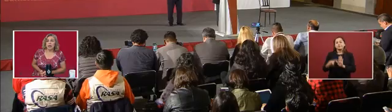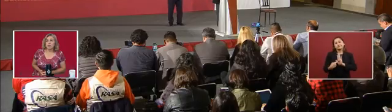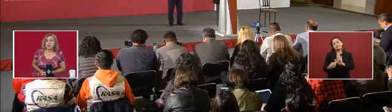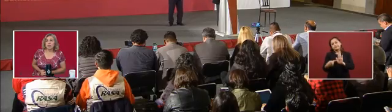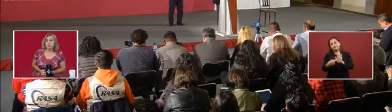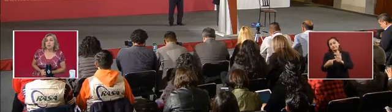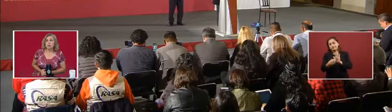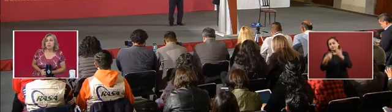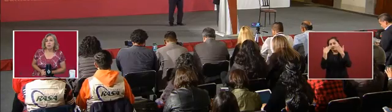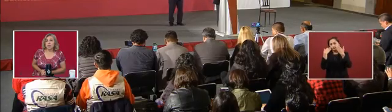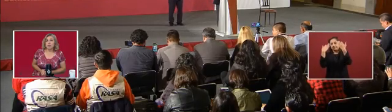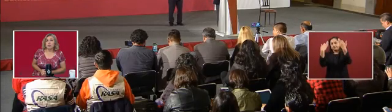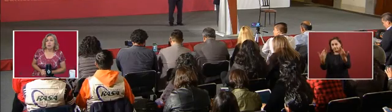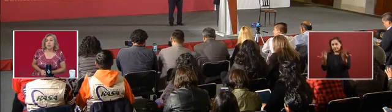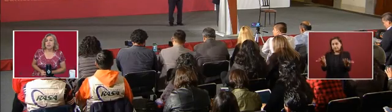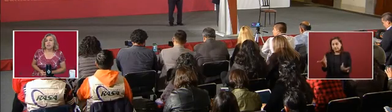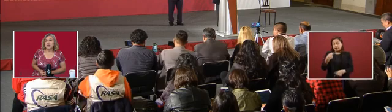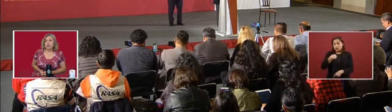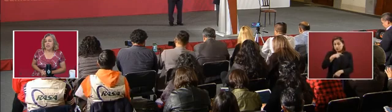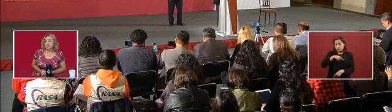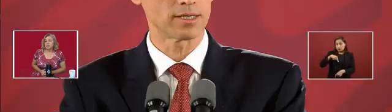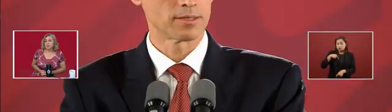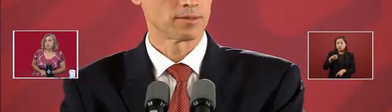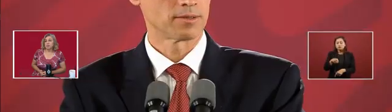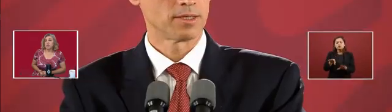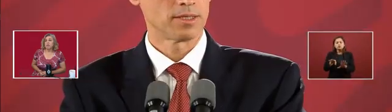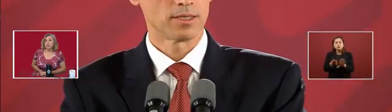With certain speed,